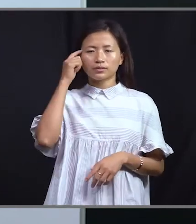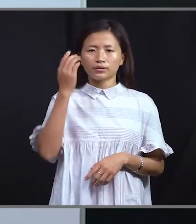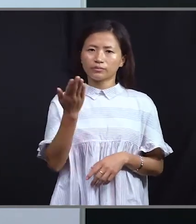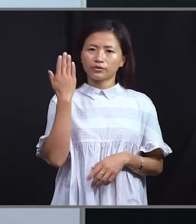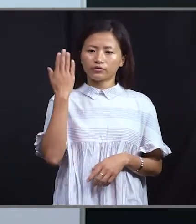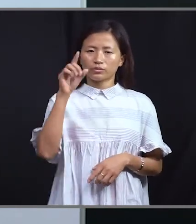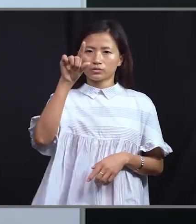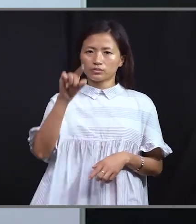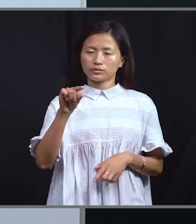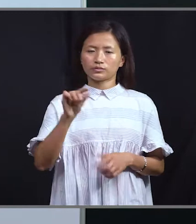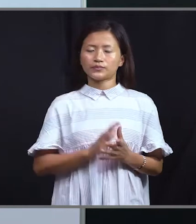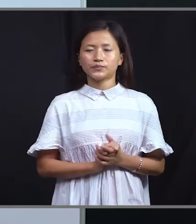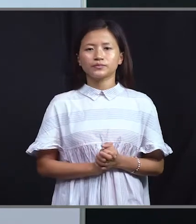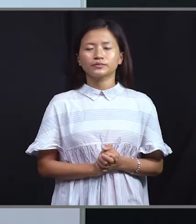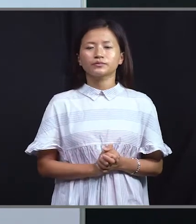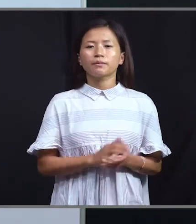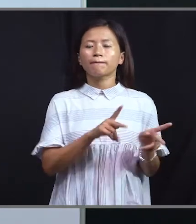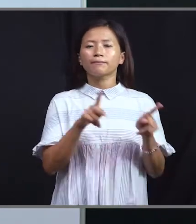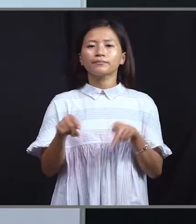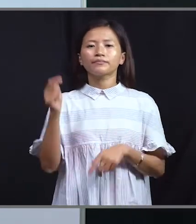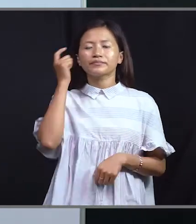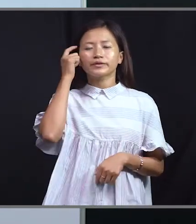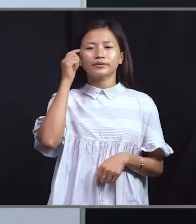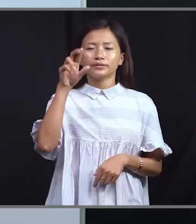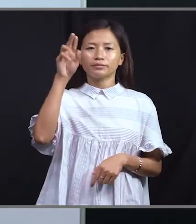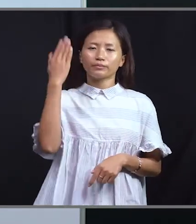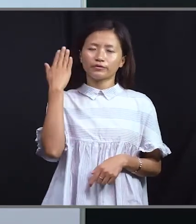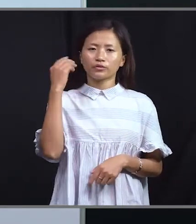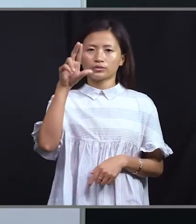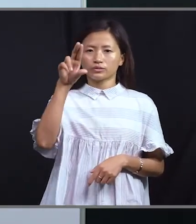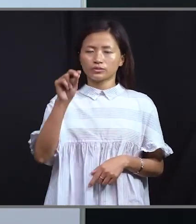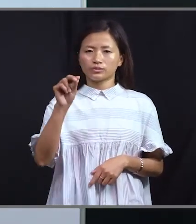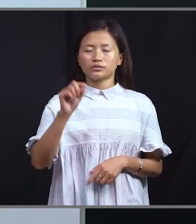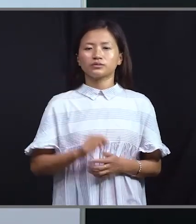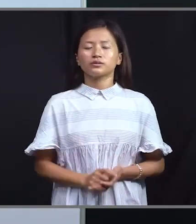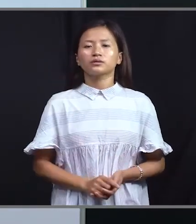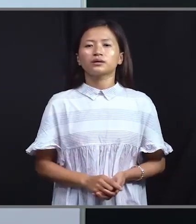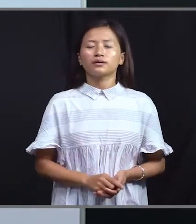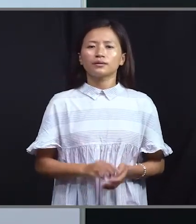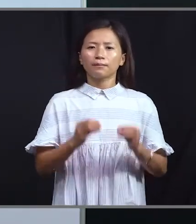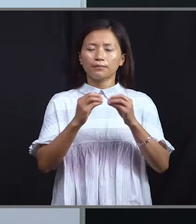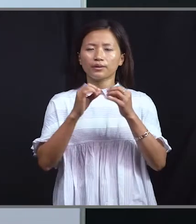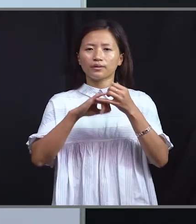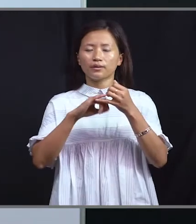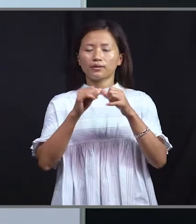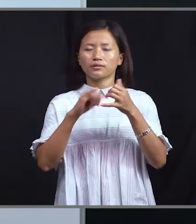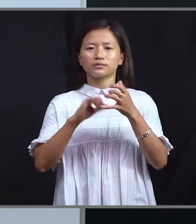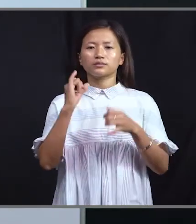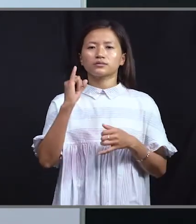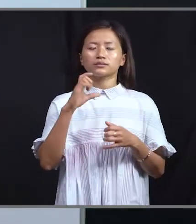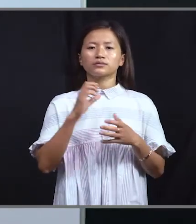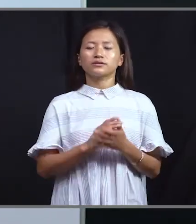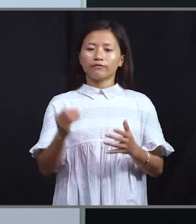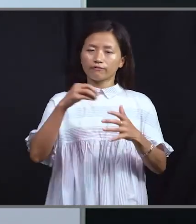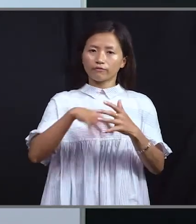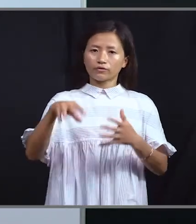before doing, isn't it? Planning is thinking before doing. So the basic functions of this management, okay,